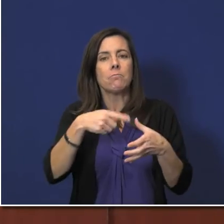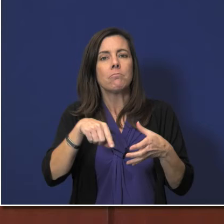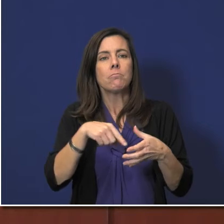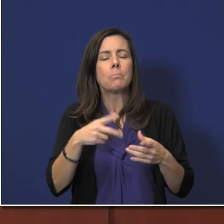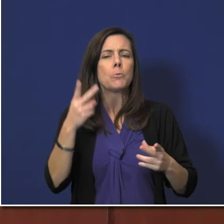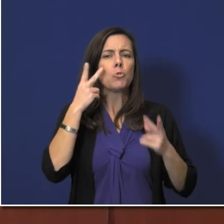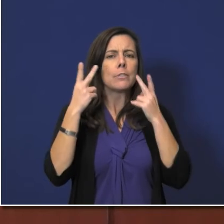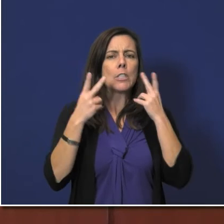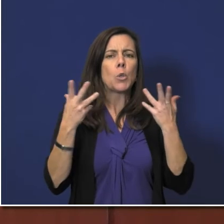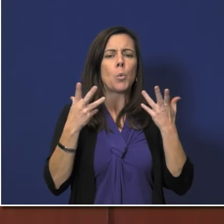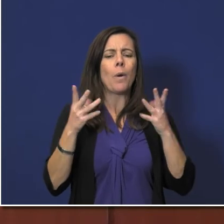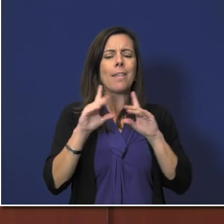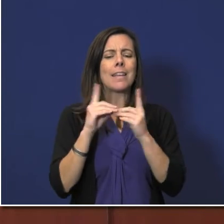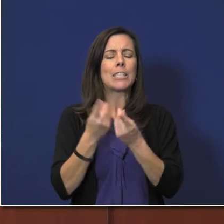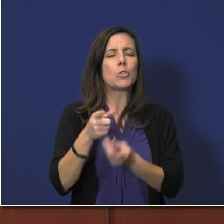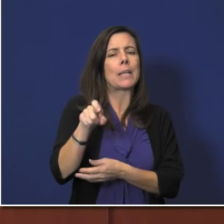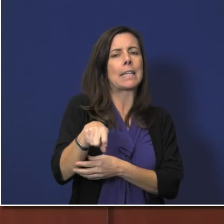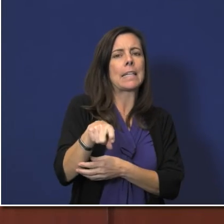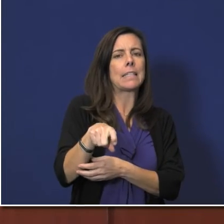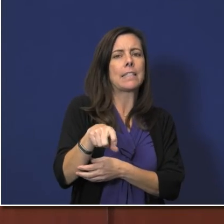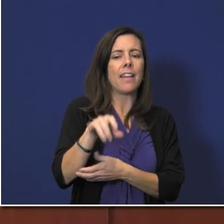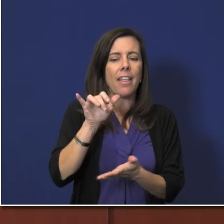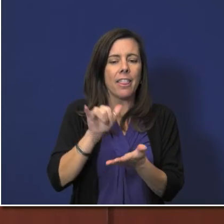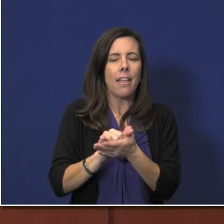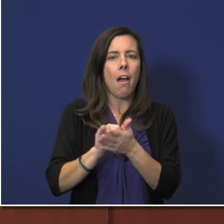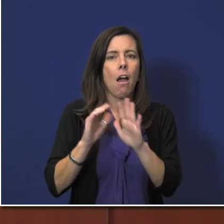of the district. And that community group